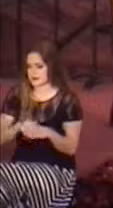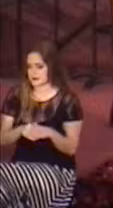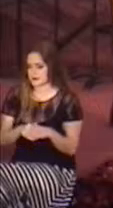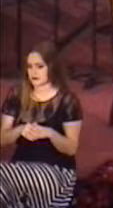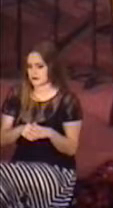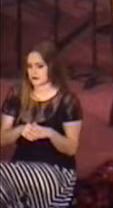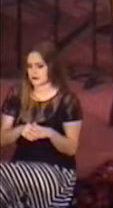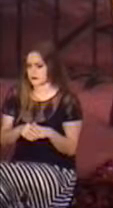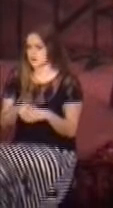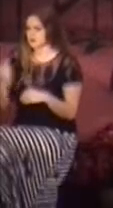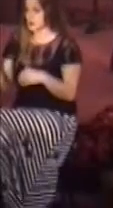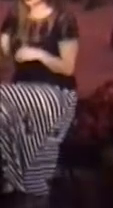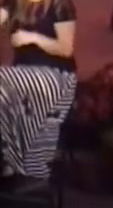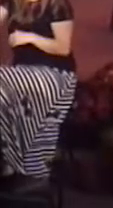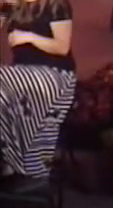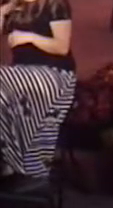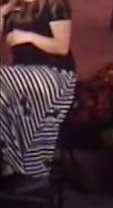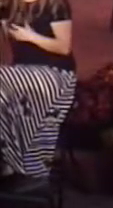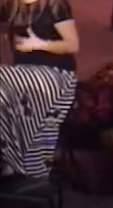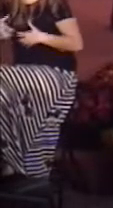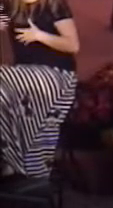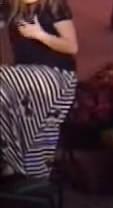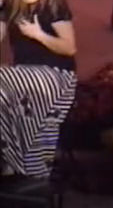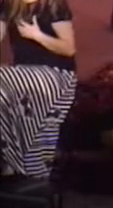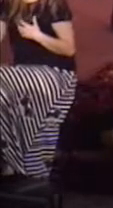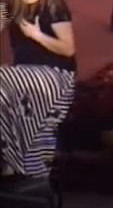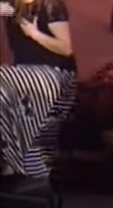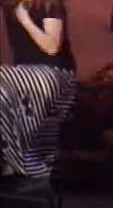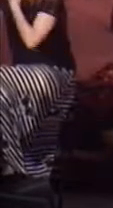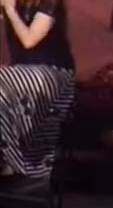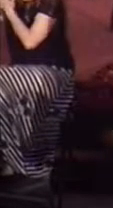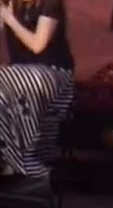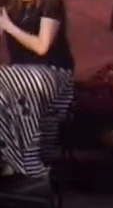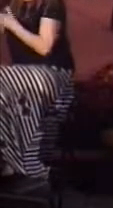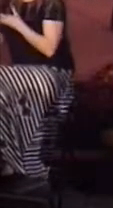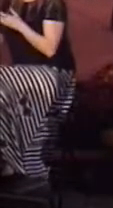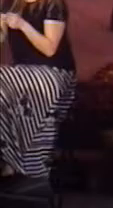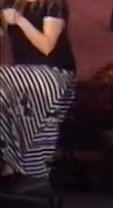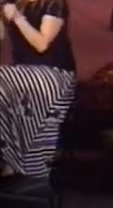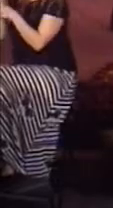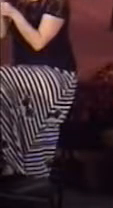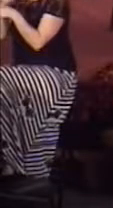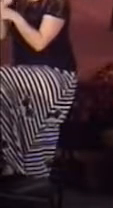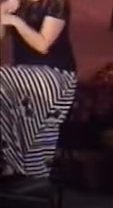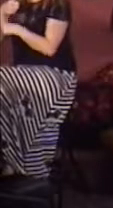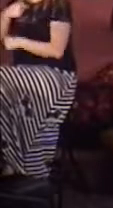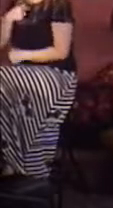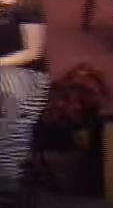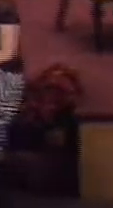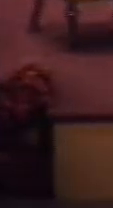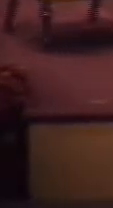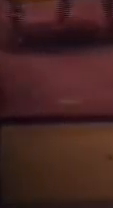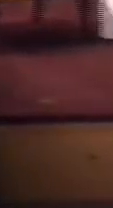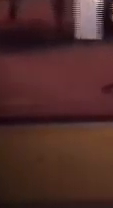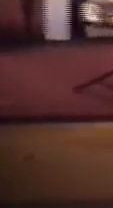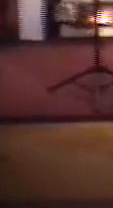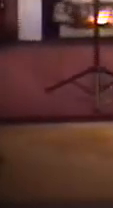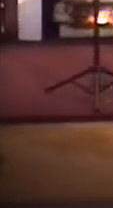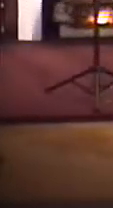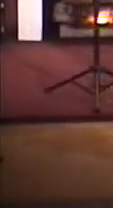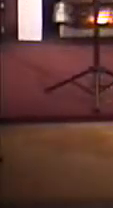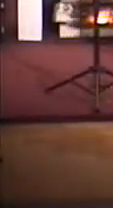the one dude rips off his shirt, and he wants a piece of me. You know what that means? He said, "You were coming on to